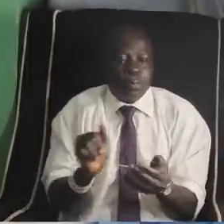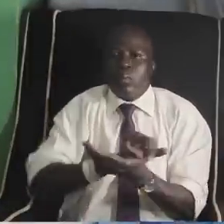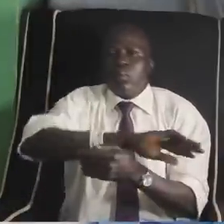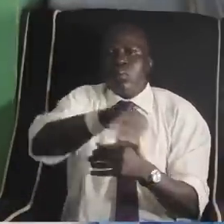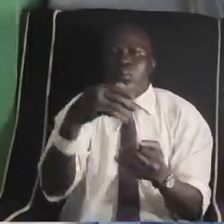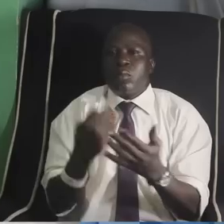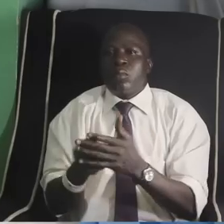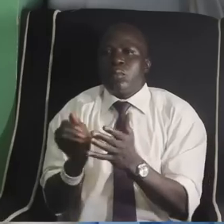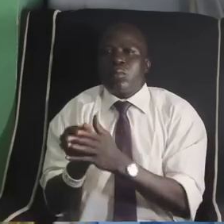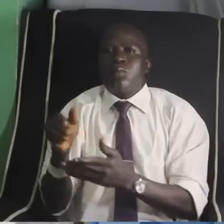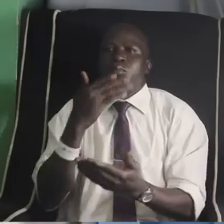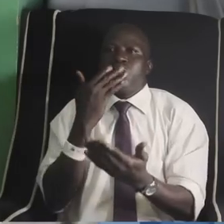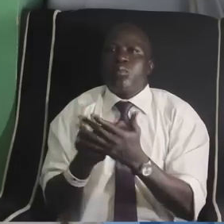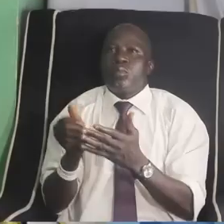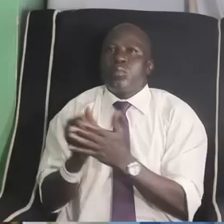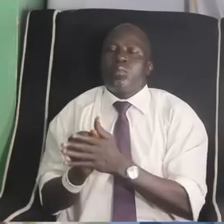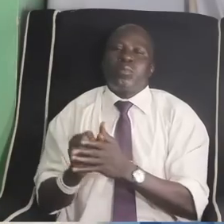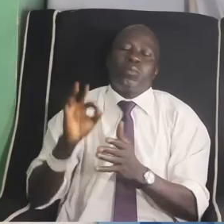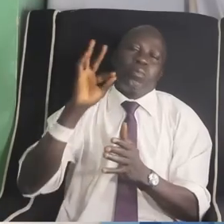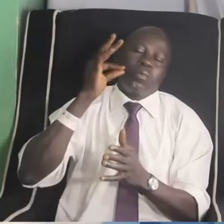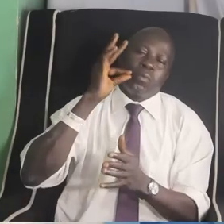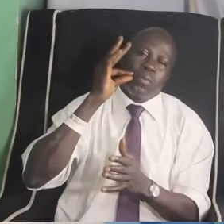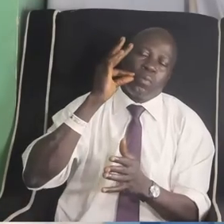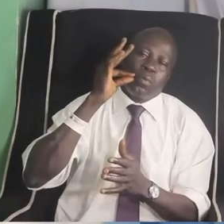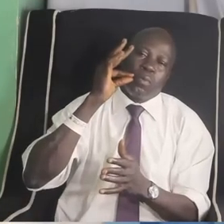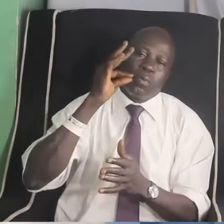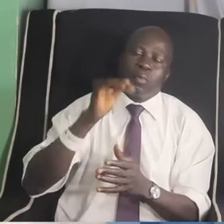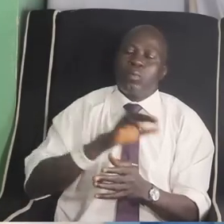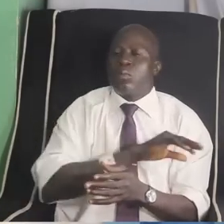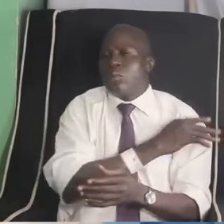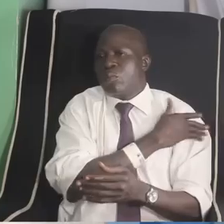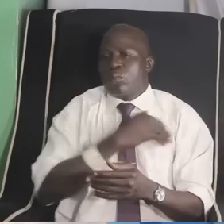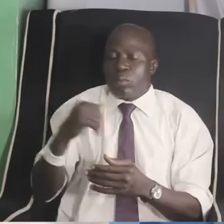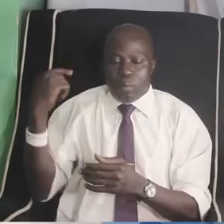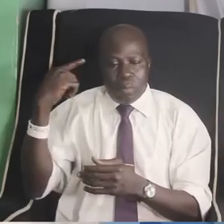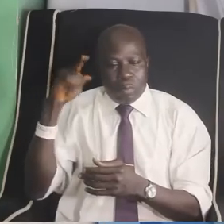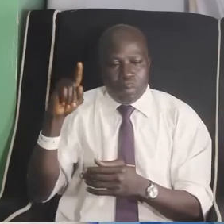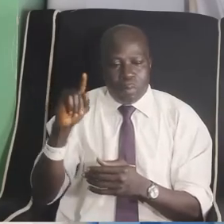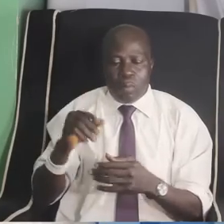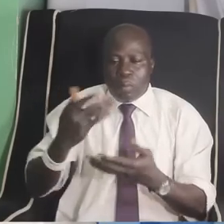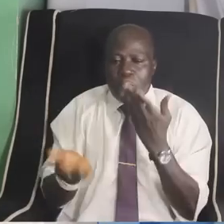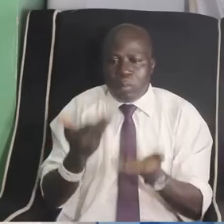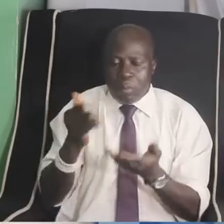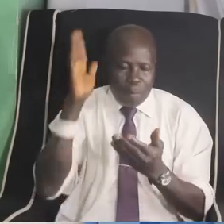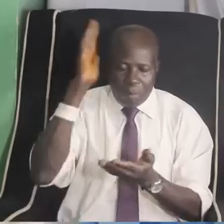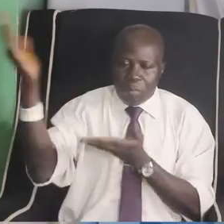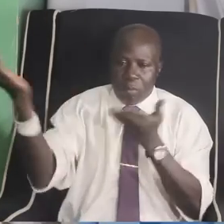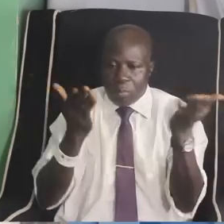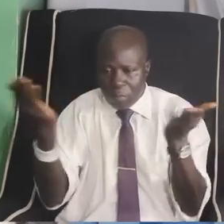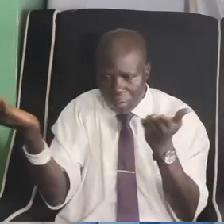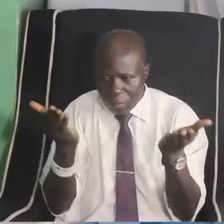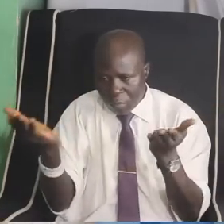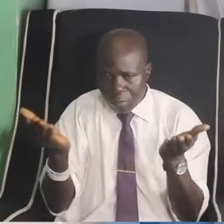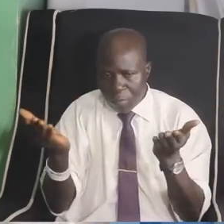oka. And surplus corn. At your ti wine. And wine. Men will serve you.